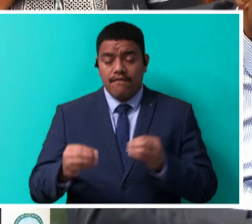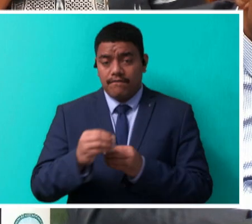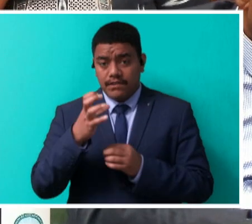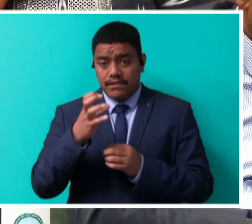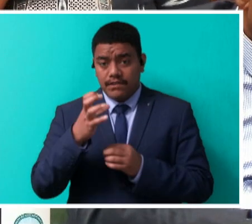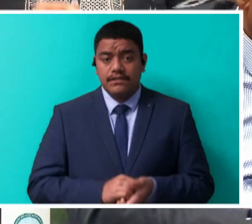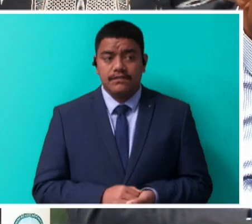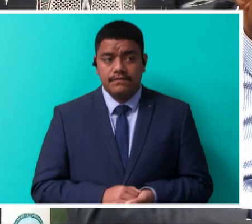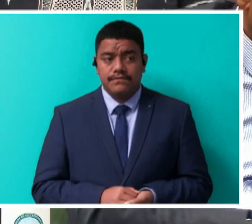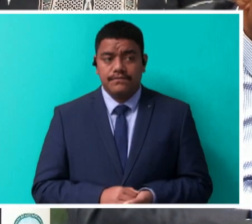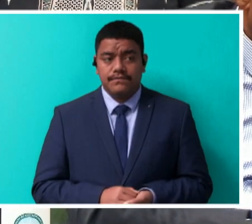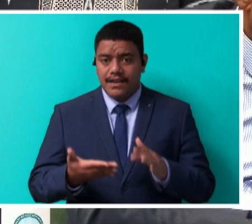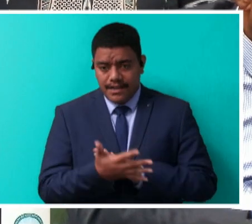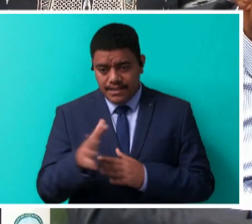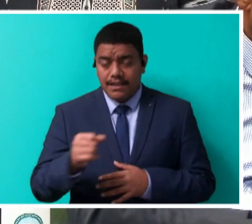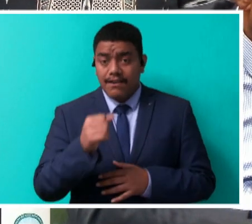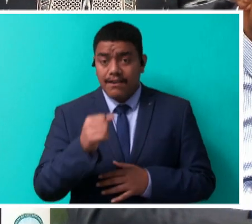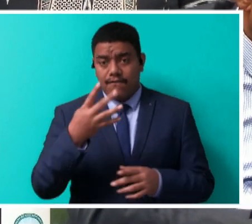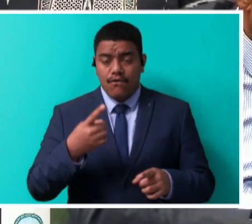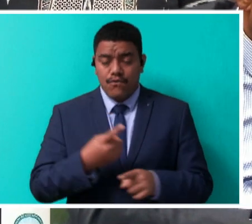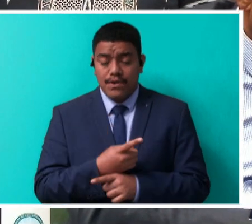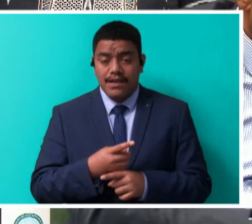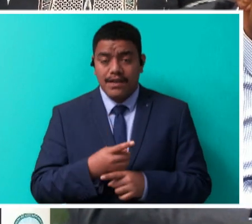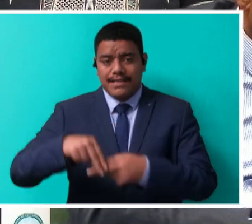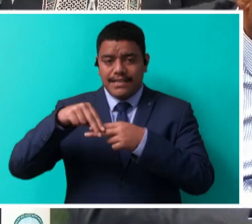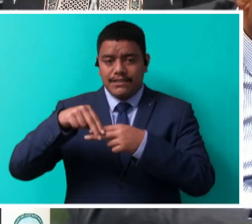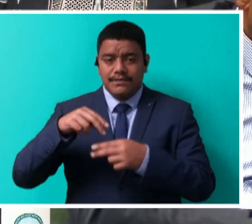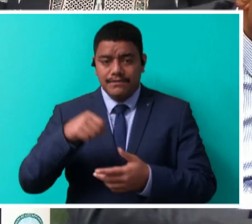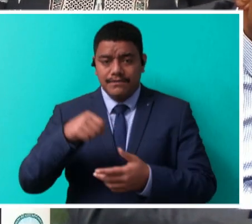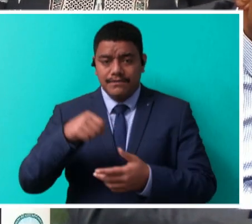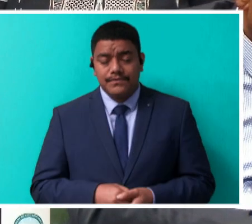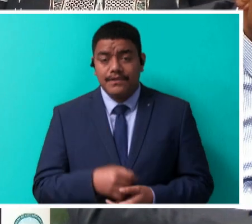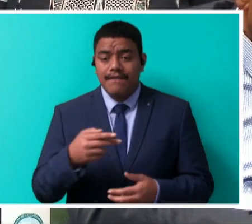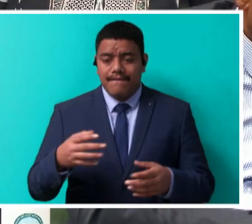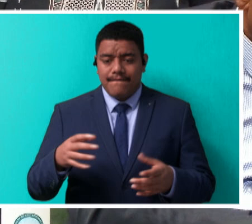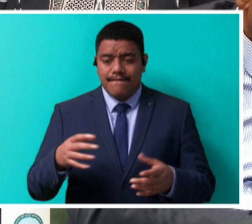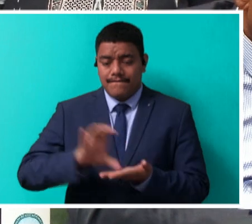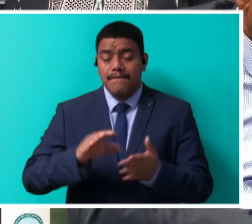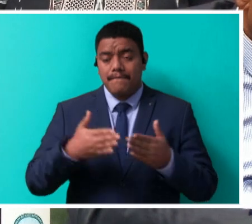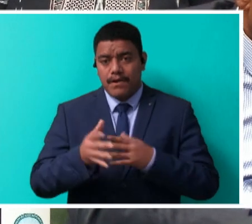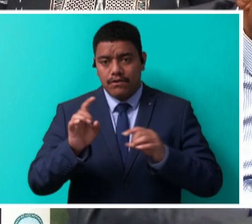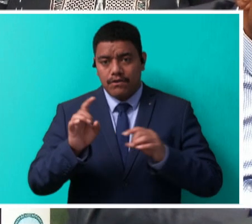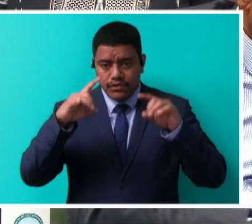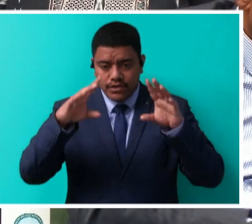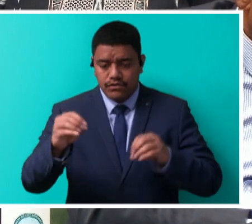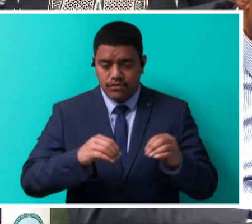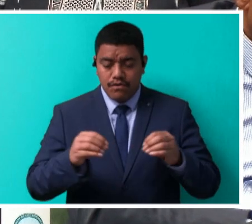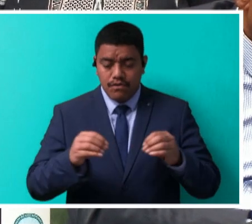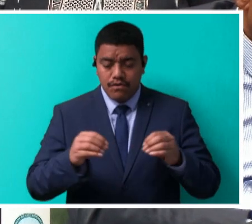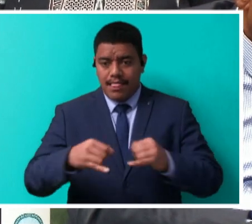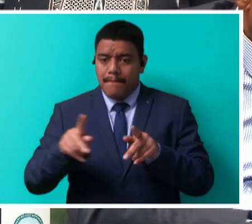institution undertaking a 4-week attachment. This initiative is funded by the Australia-Solomon Islands